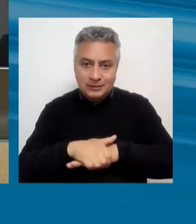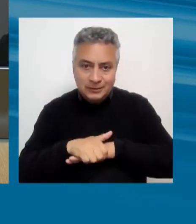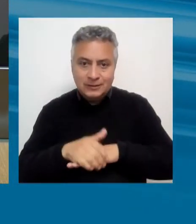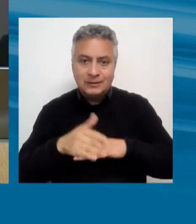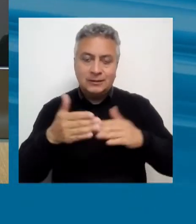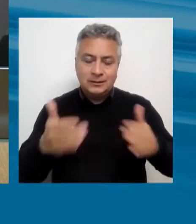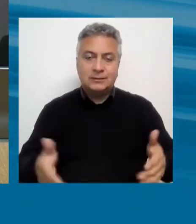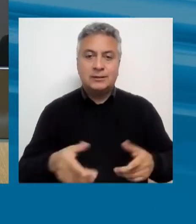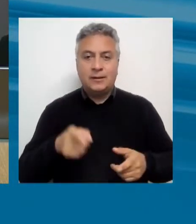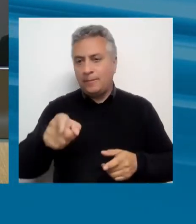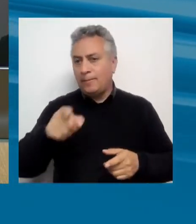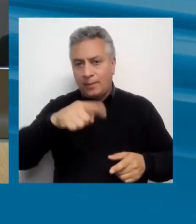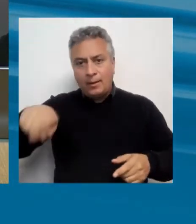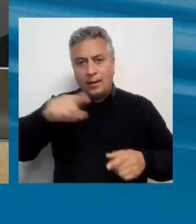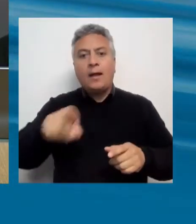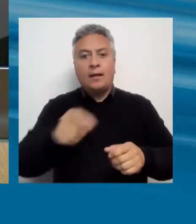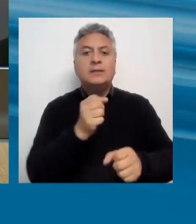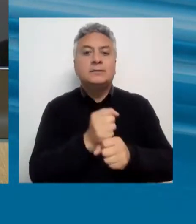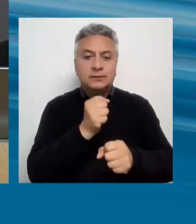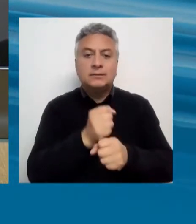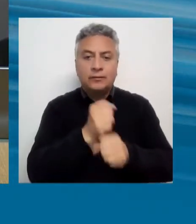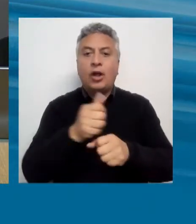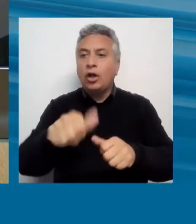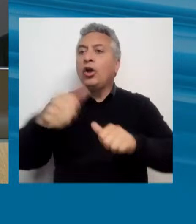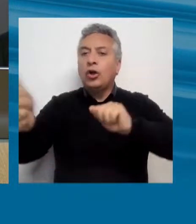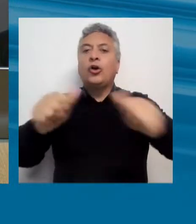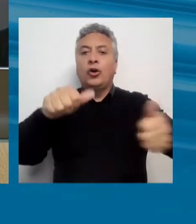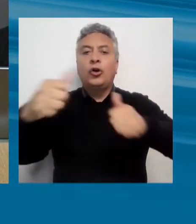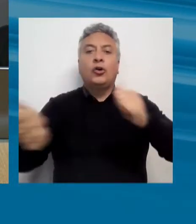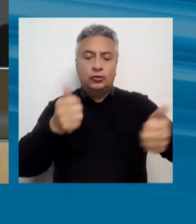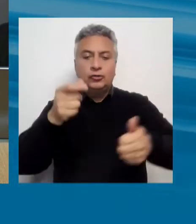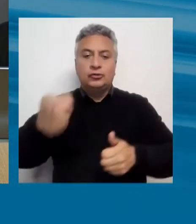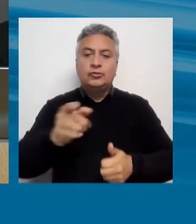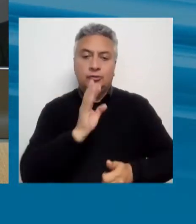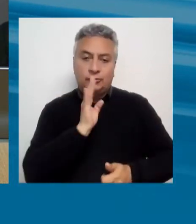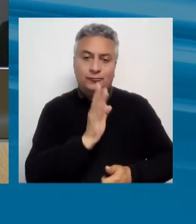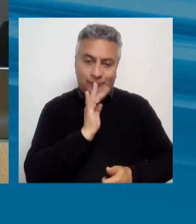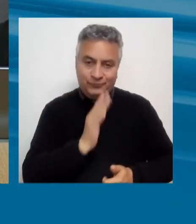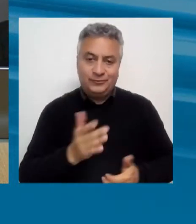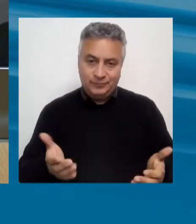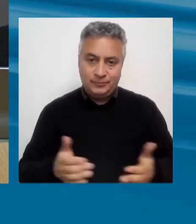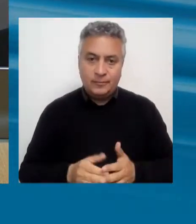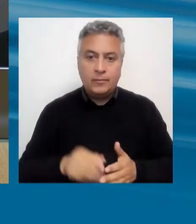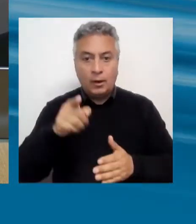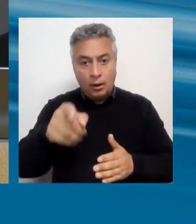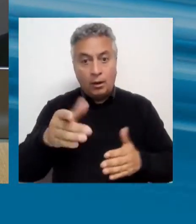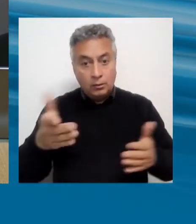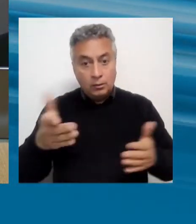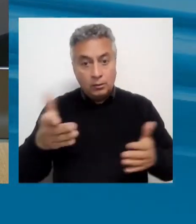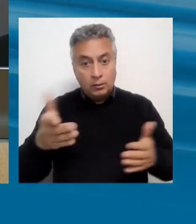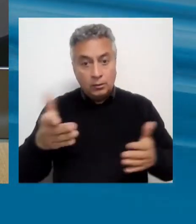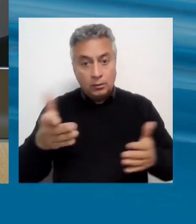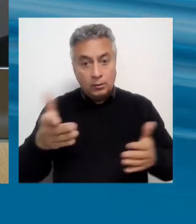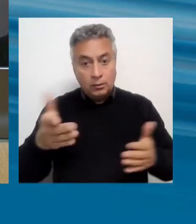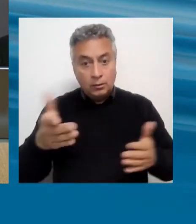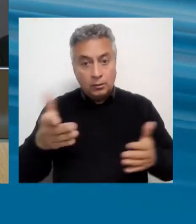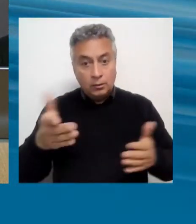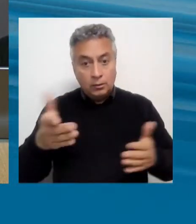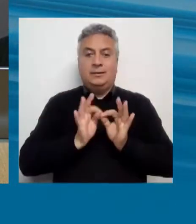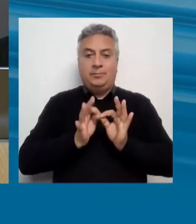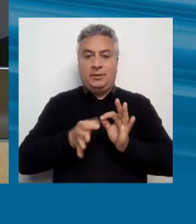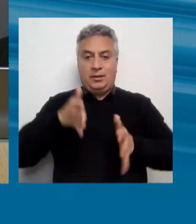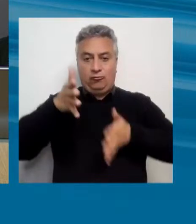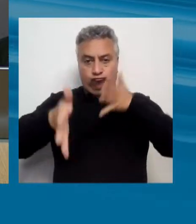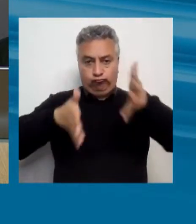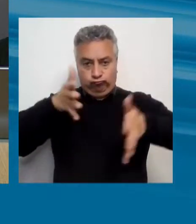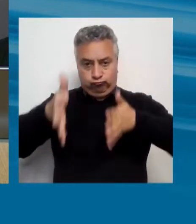the persons interpreting for the hearing impaired. I also think that at this point, this is a very welcome conversation for most